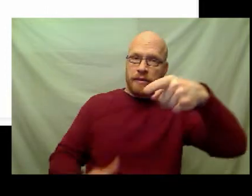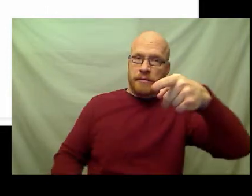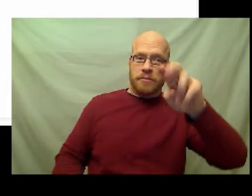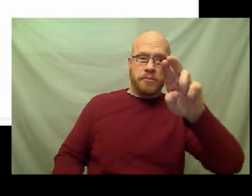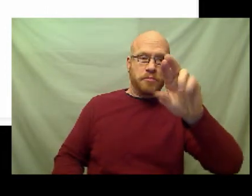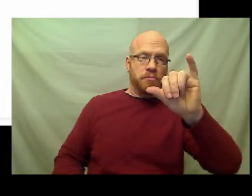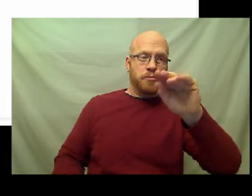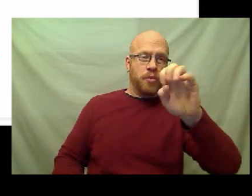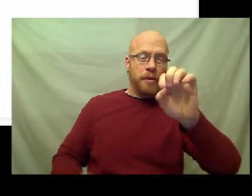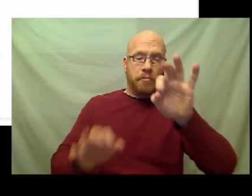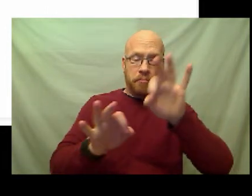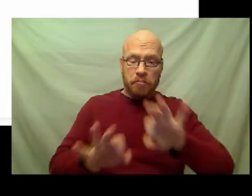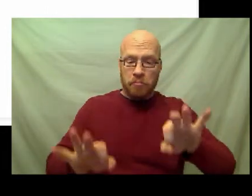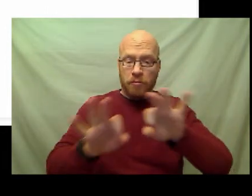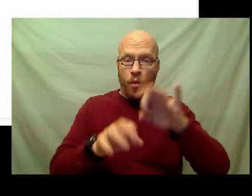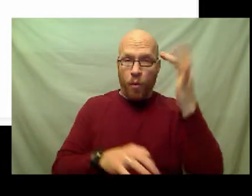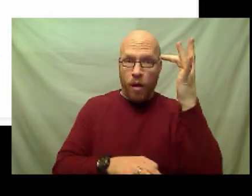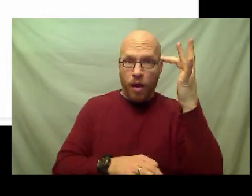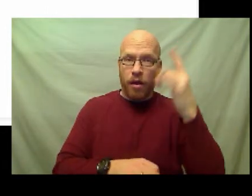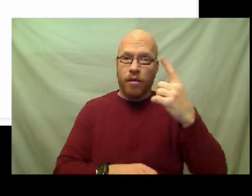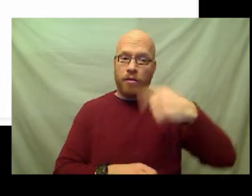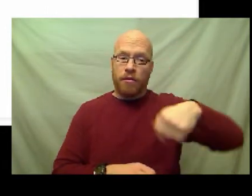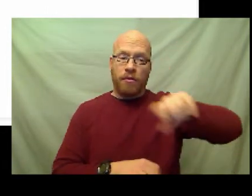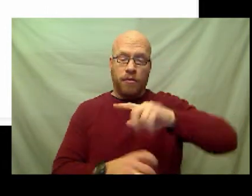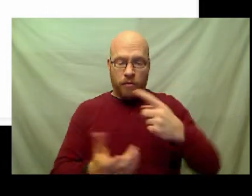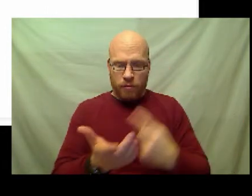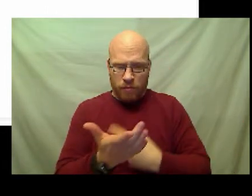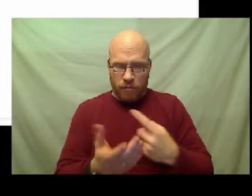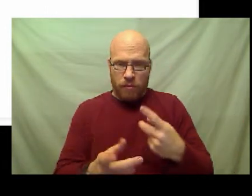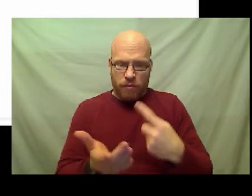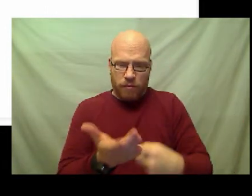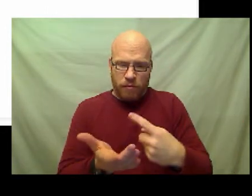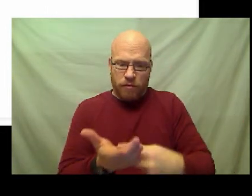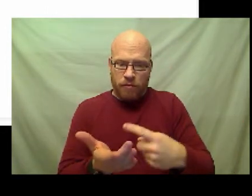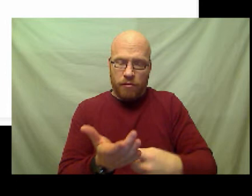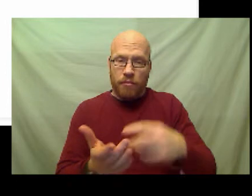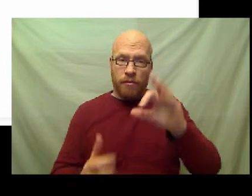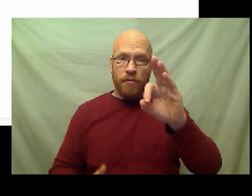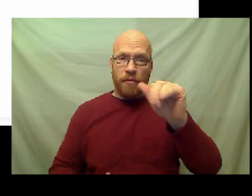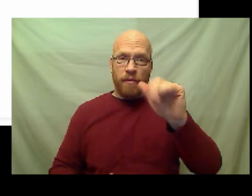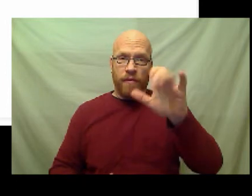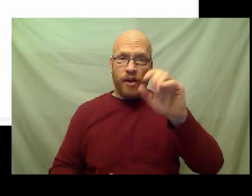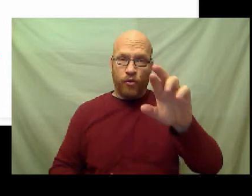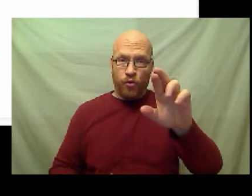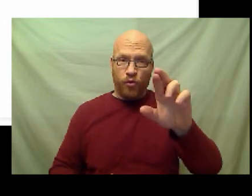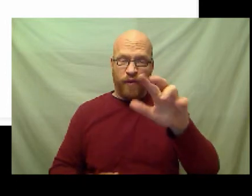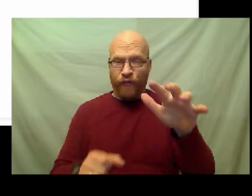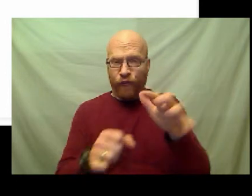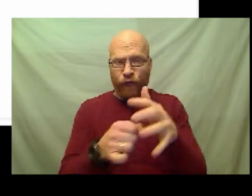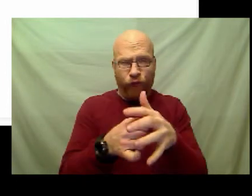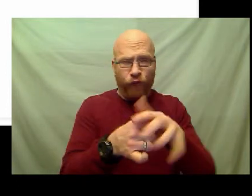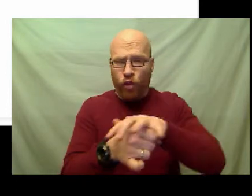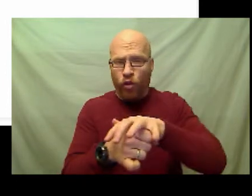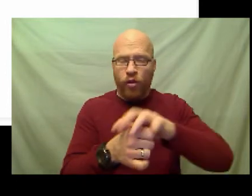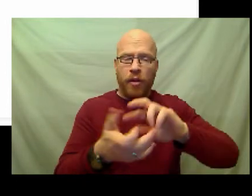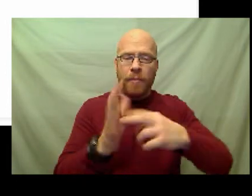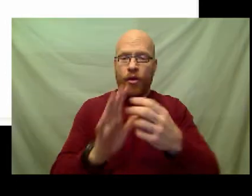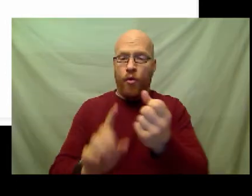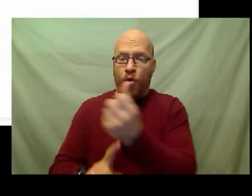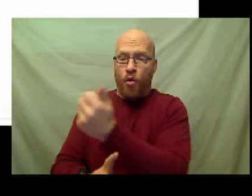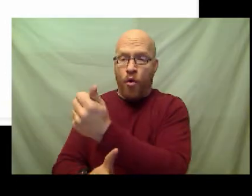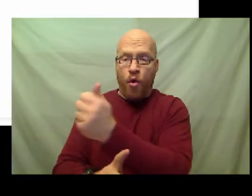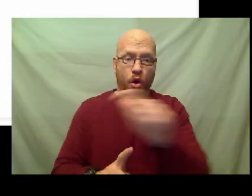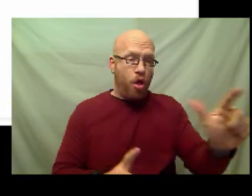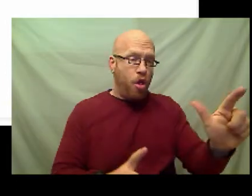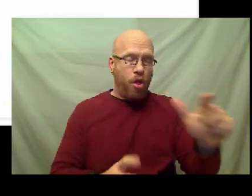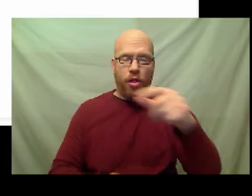Now, the reason we want to work on recognizing prime numbers is that we discuss factors, and to have something fully factored